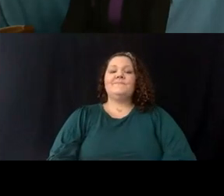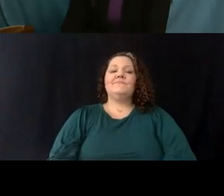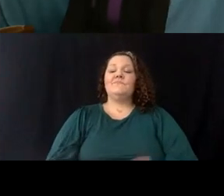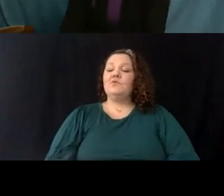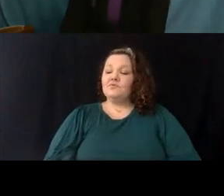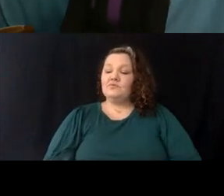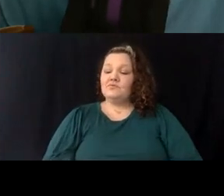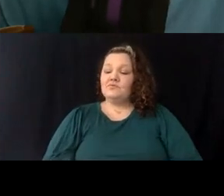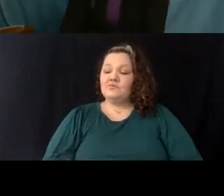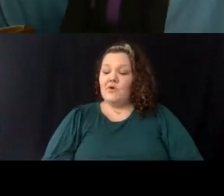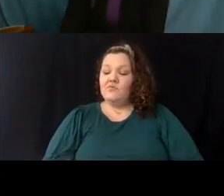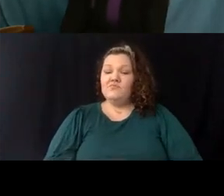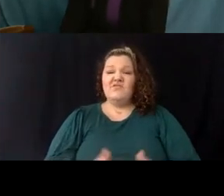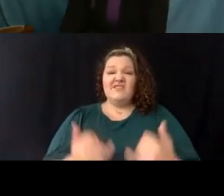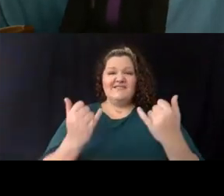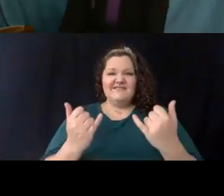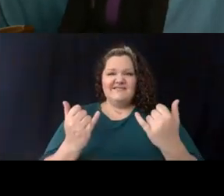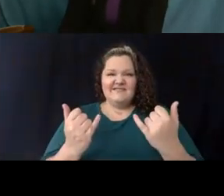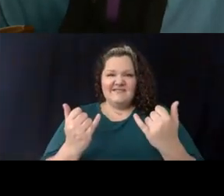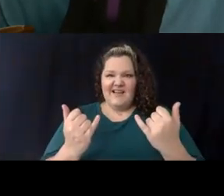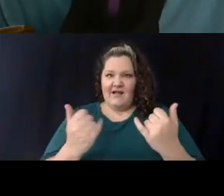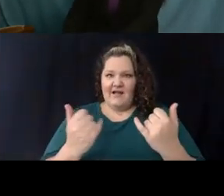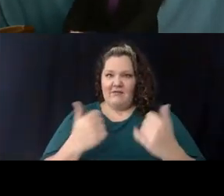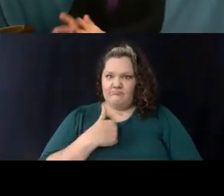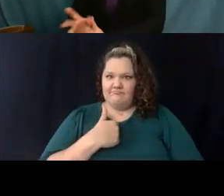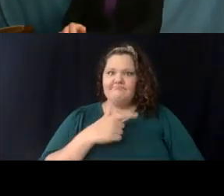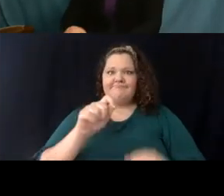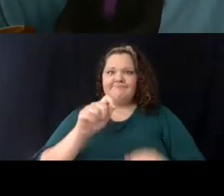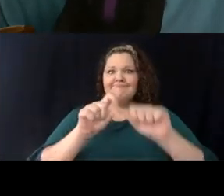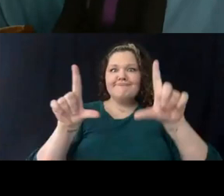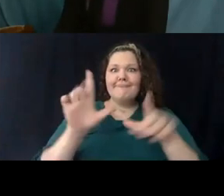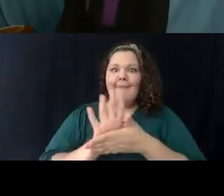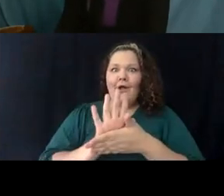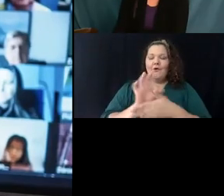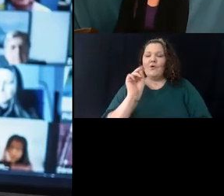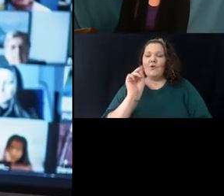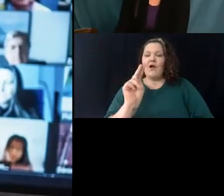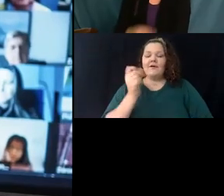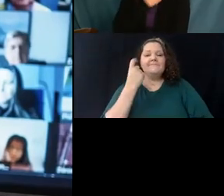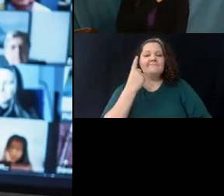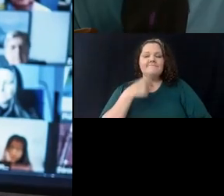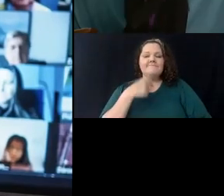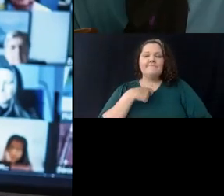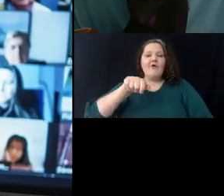So again, all those features play a part in making sure that what you're presenting is accessible to your audience.